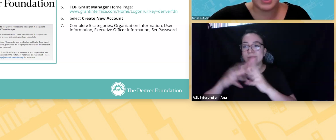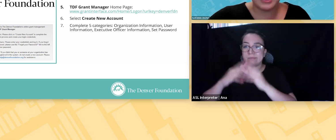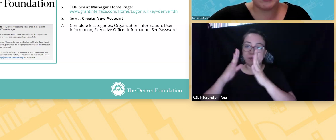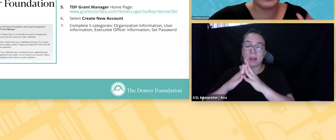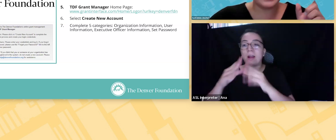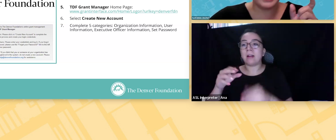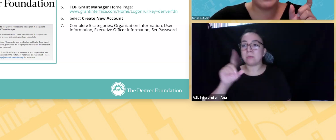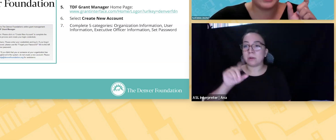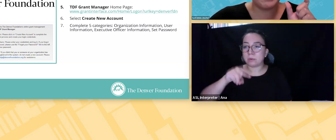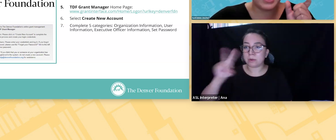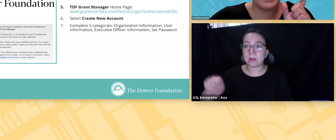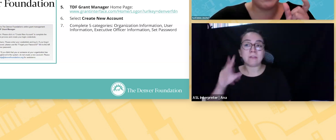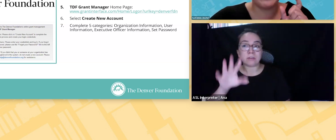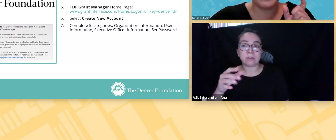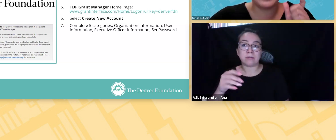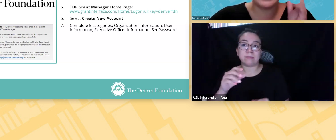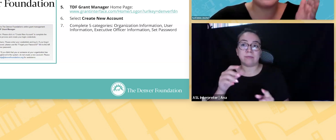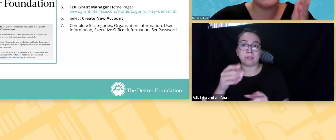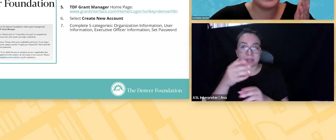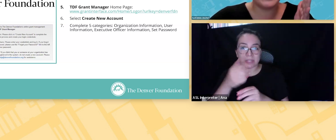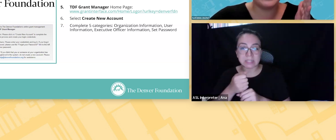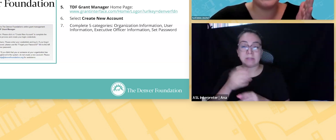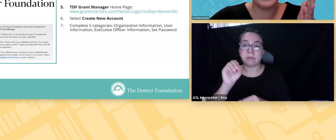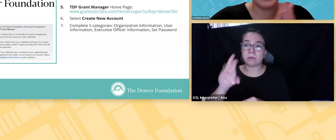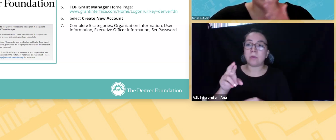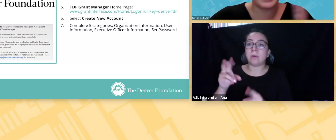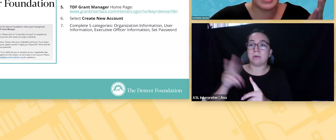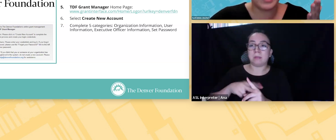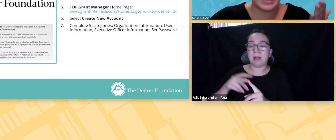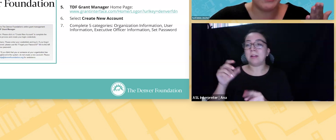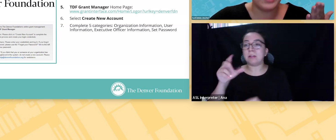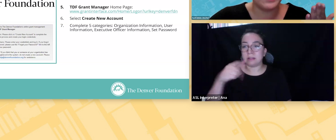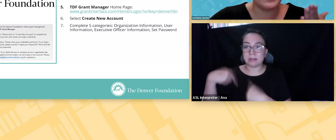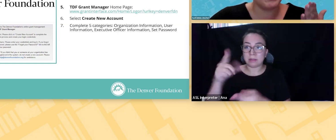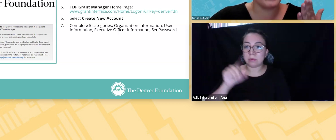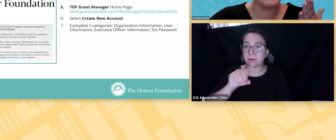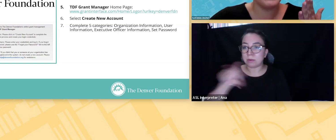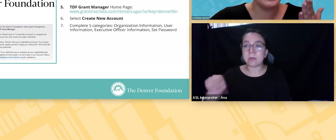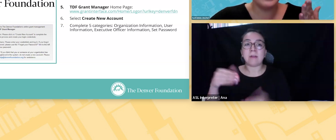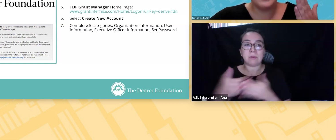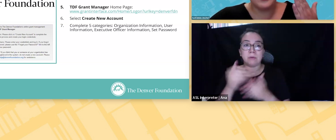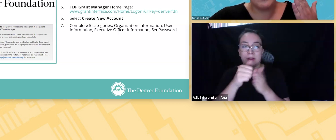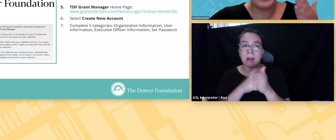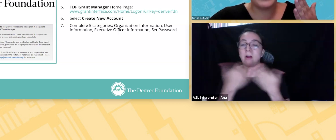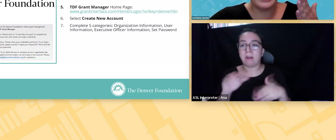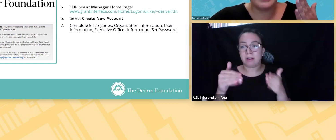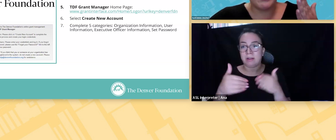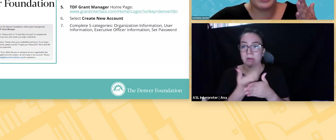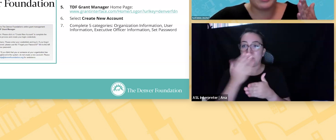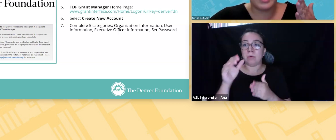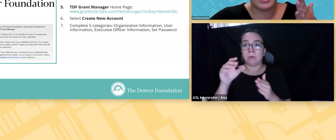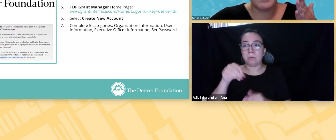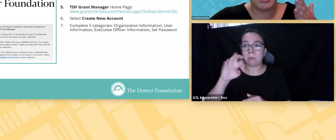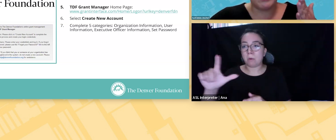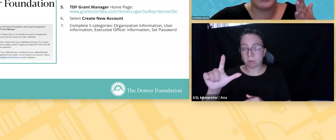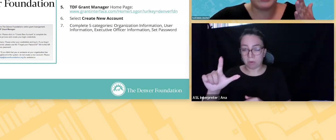has applied or received a competitive grant for us since 2022, you'll already have an account in this new portal. One really